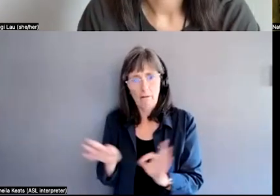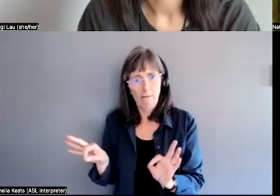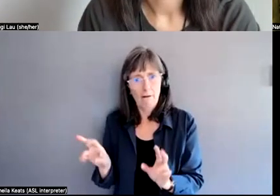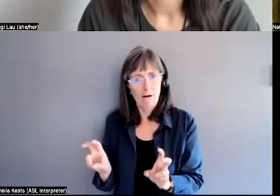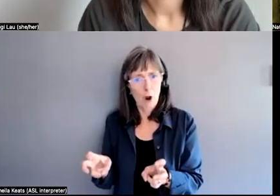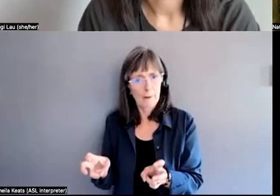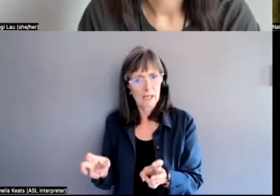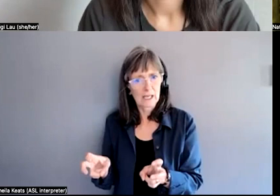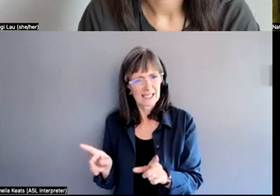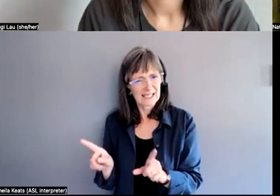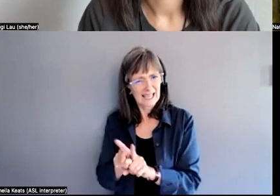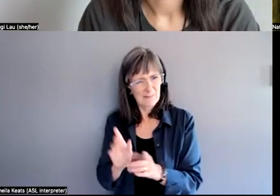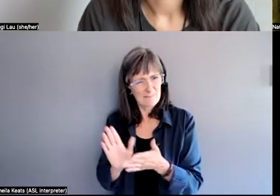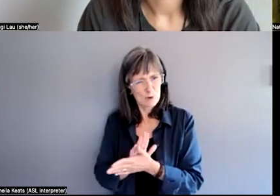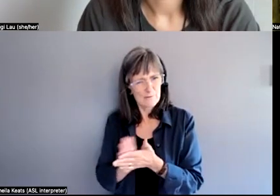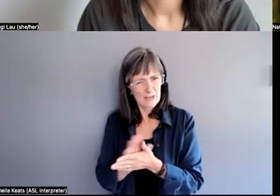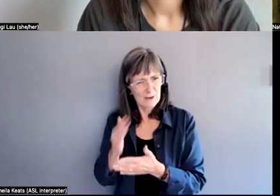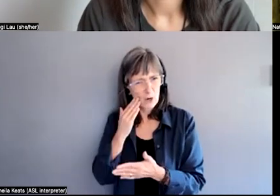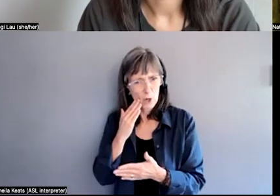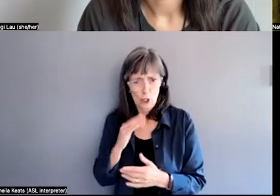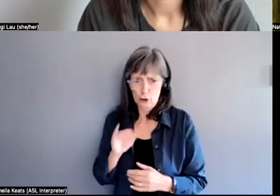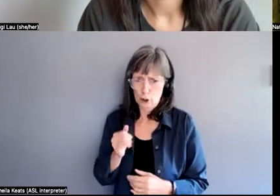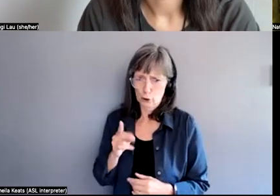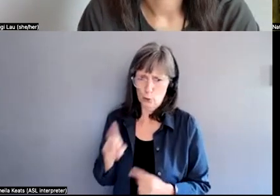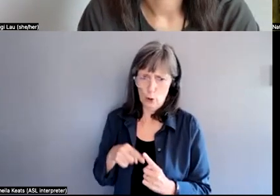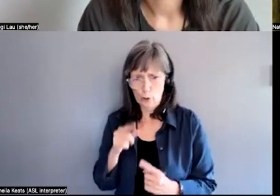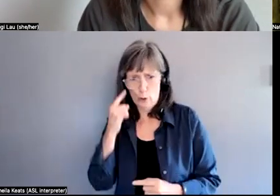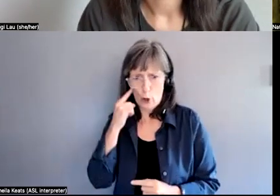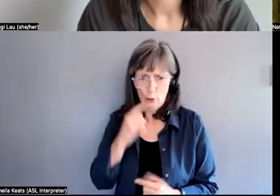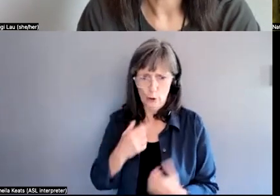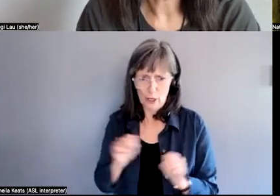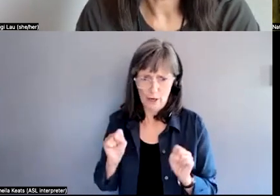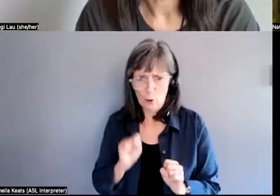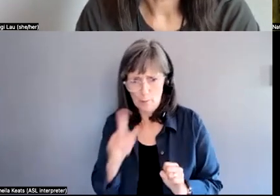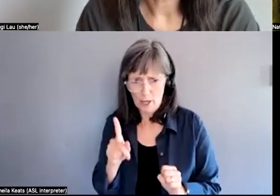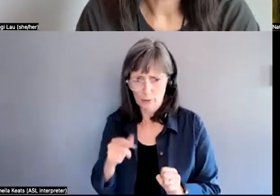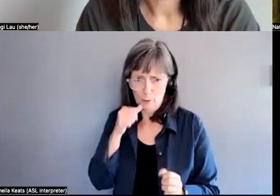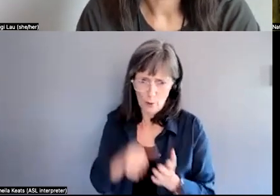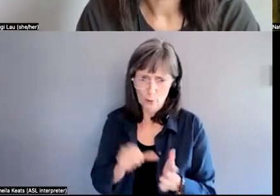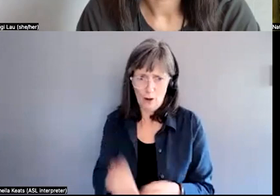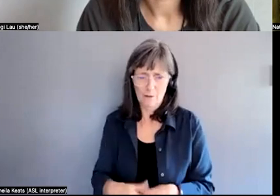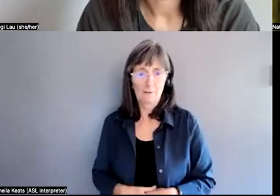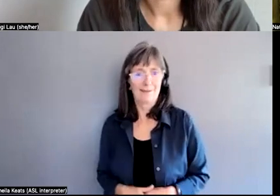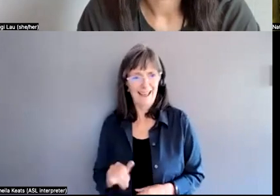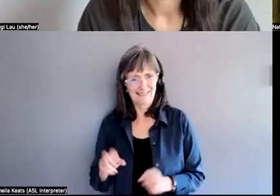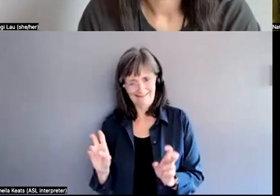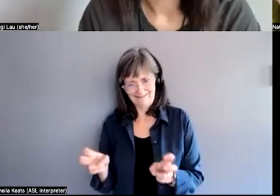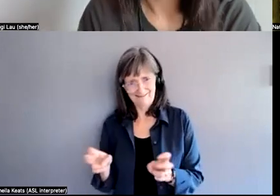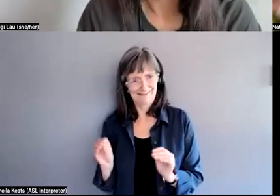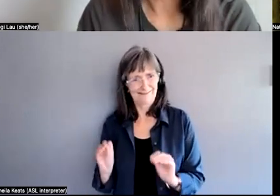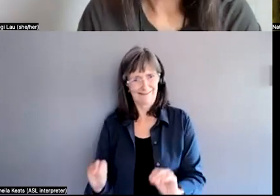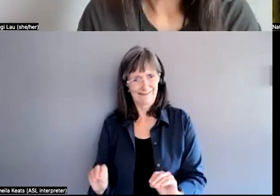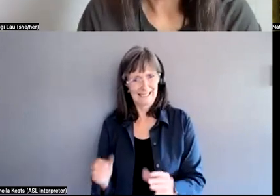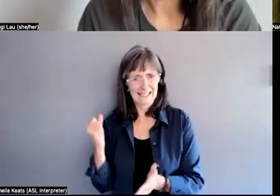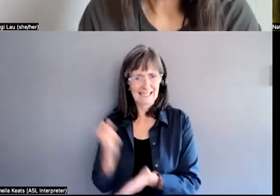it's a movie, like just when you thought it was safe to go back to the post office, you know, stamped,